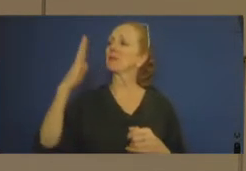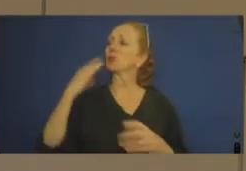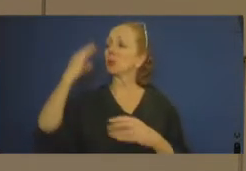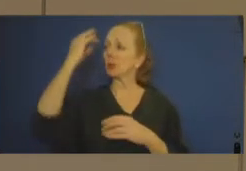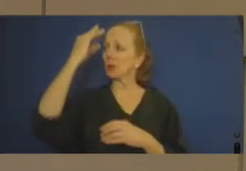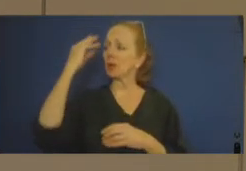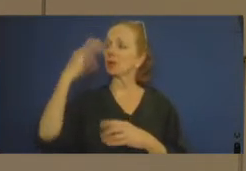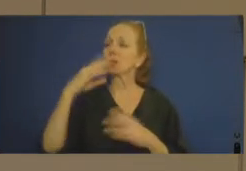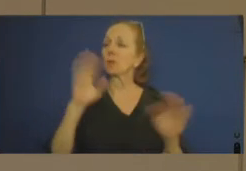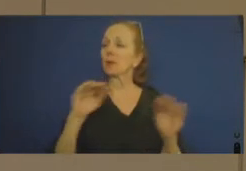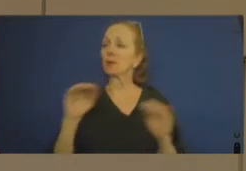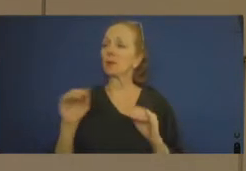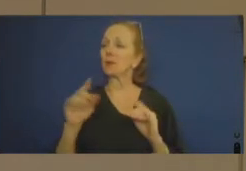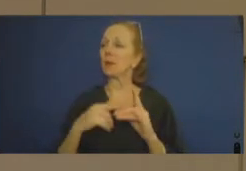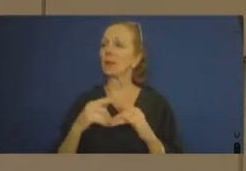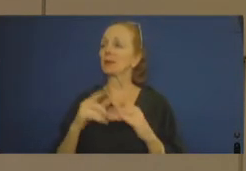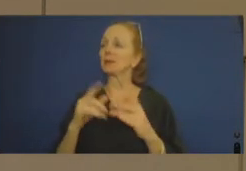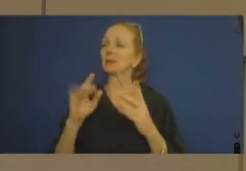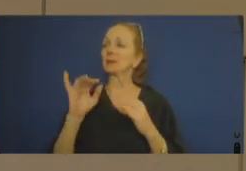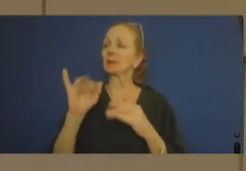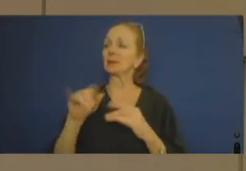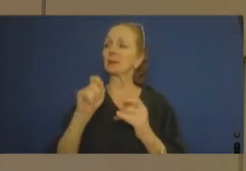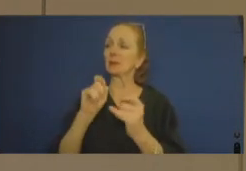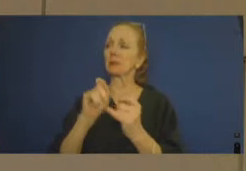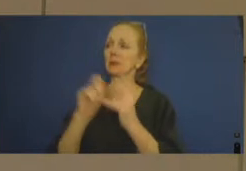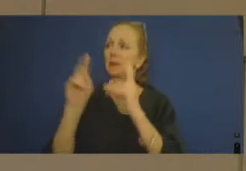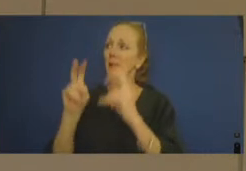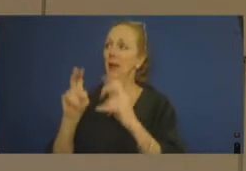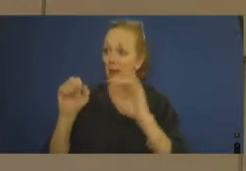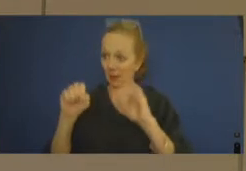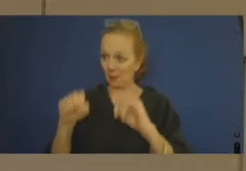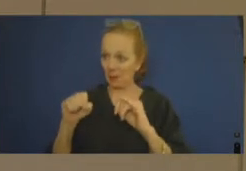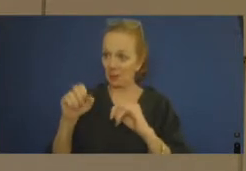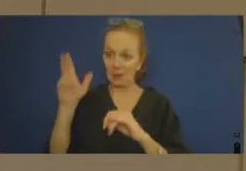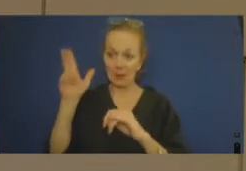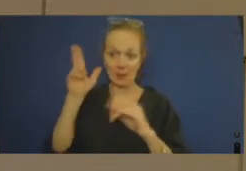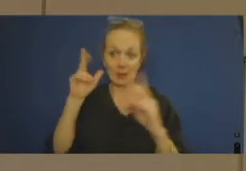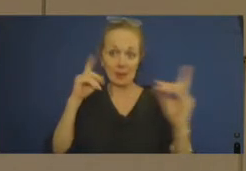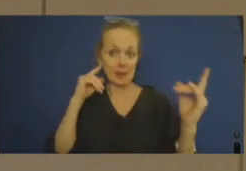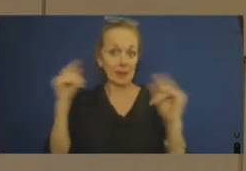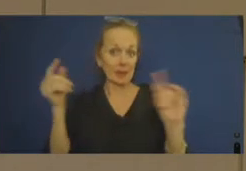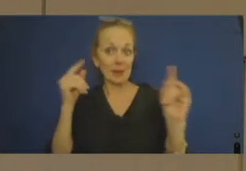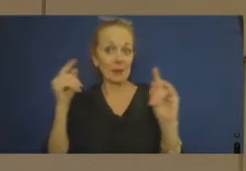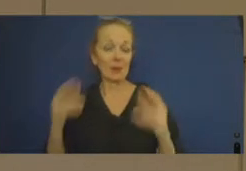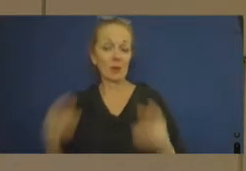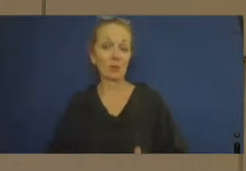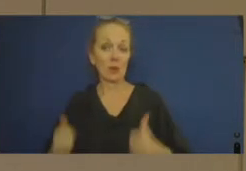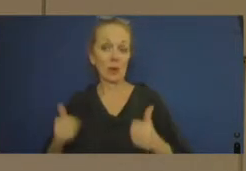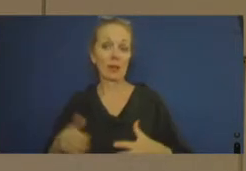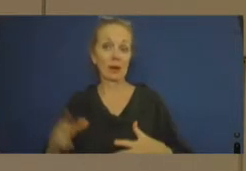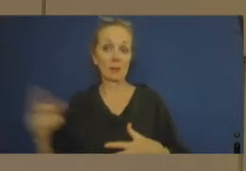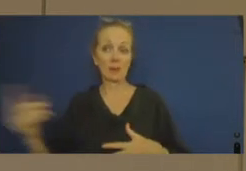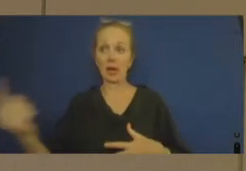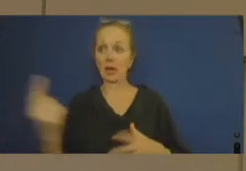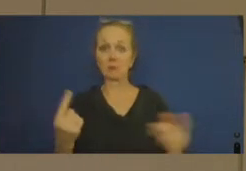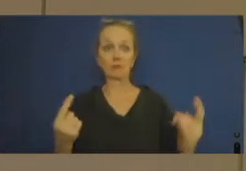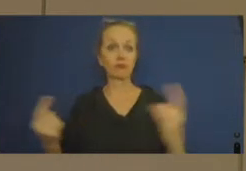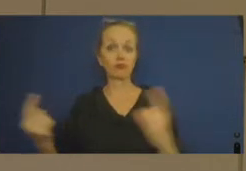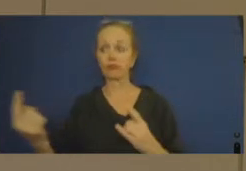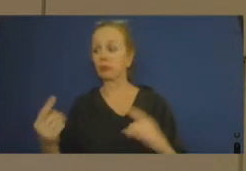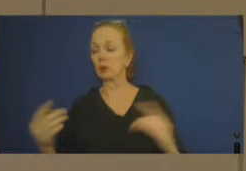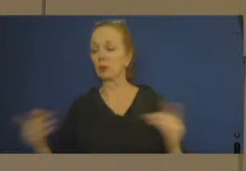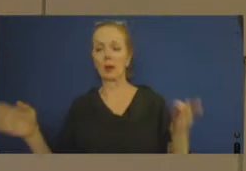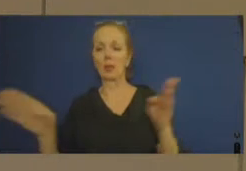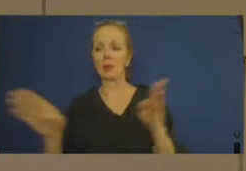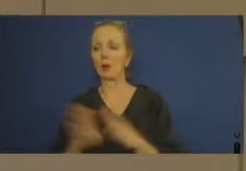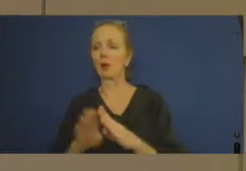on this particular issue, would we be able to hear from the residents? Would they be able to come up and speak to that if we've closed the public hearing